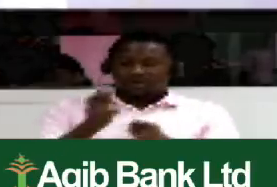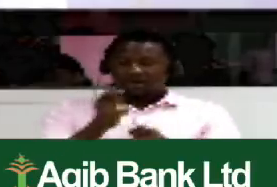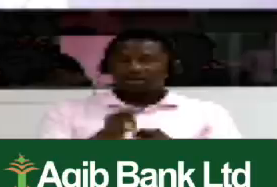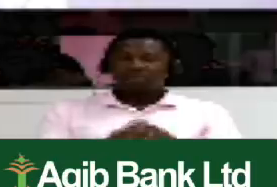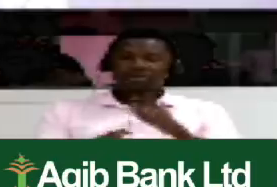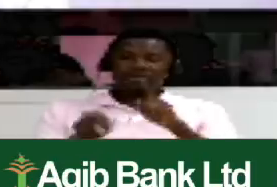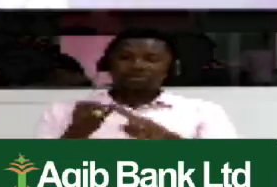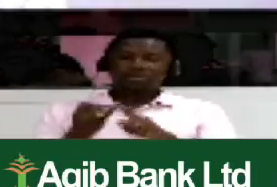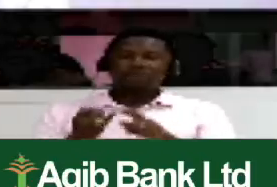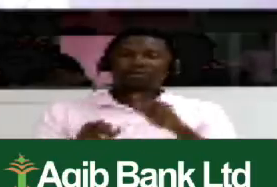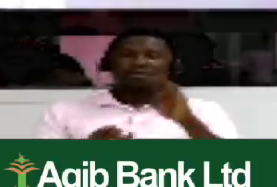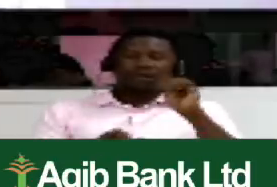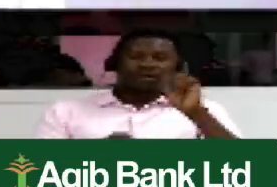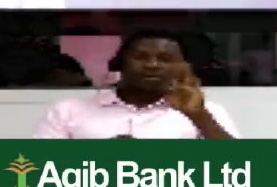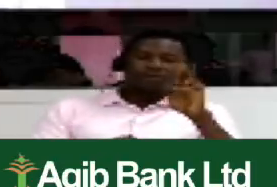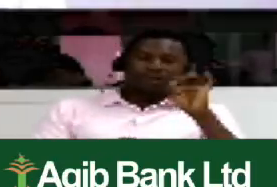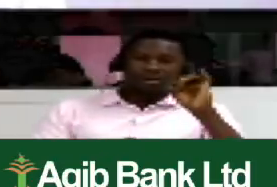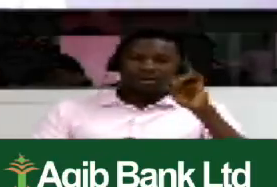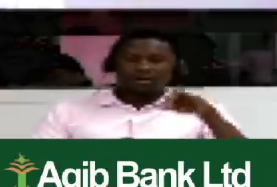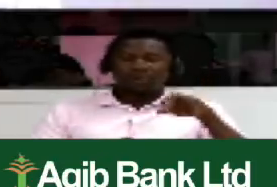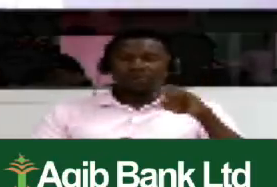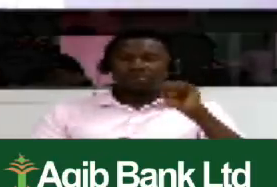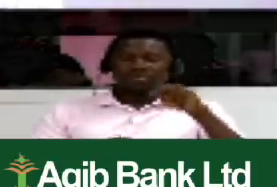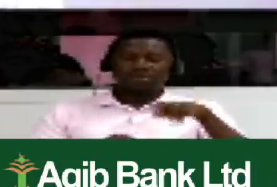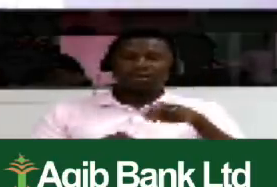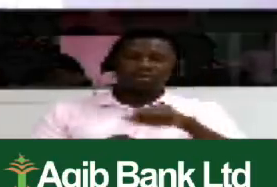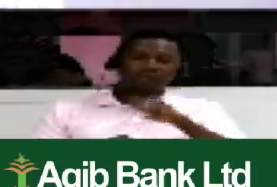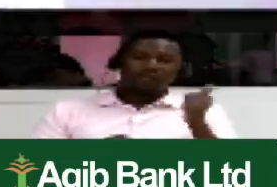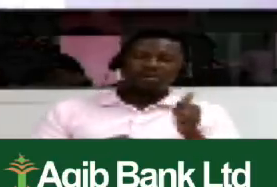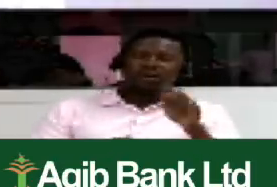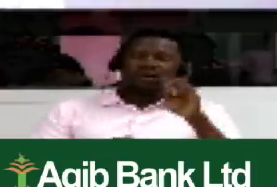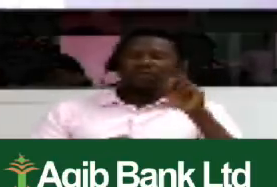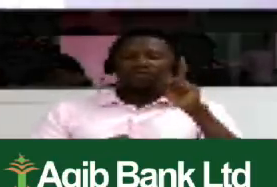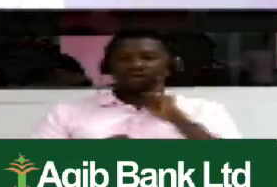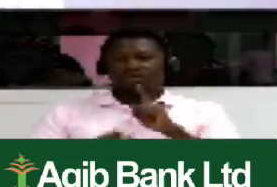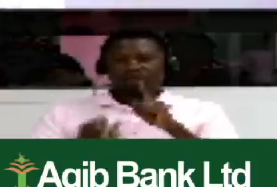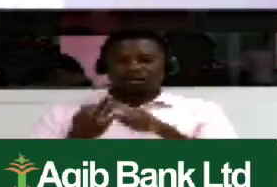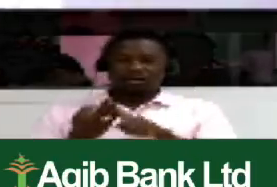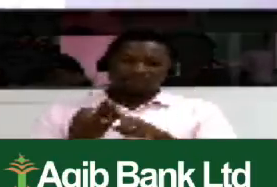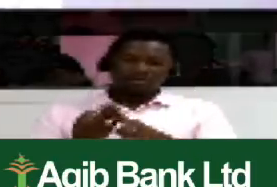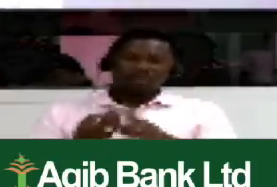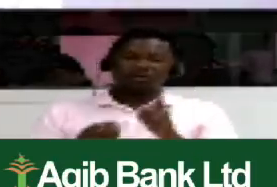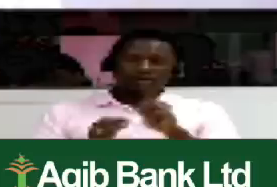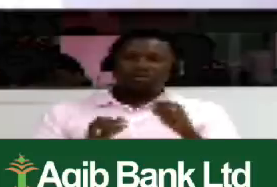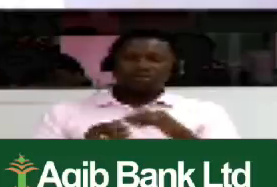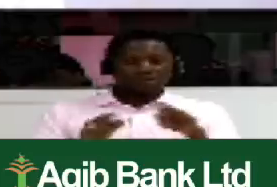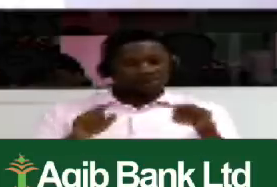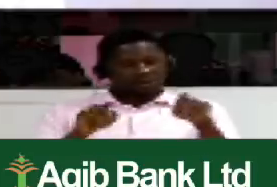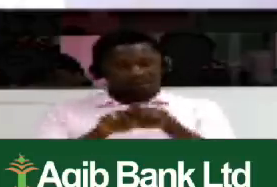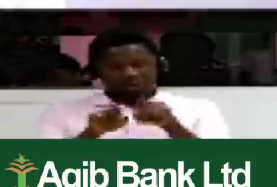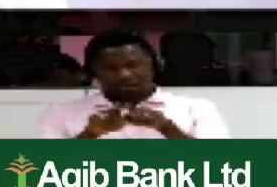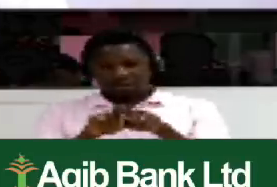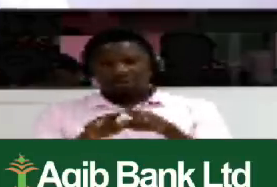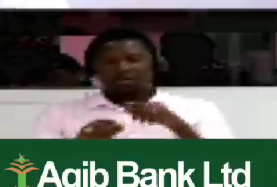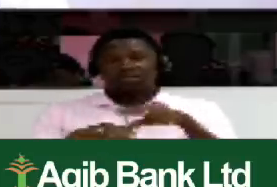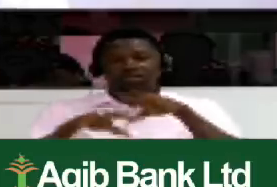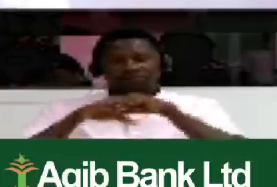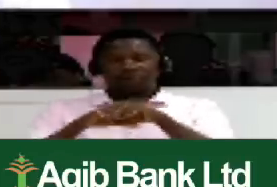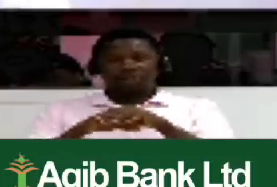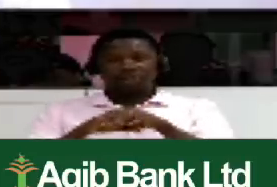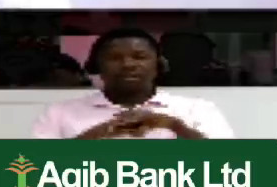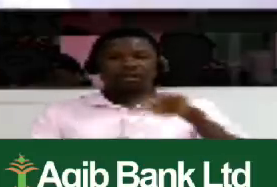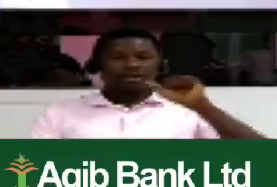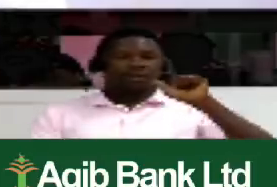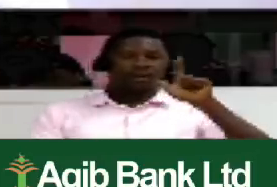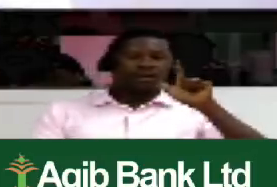father. Which equally corroborates with that of what Alaji Gianna, the friend, told us. And we'll get